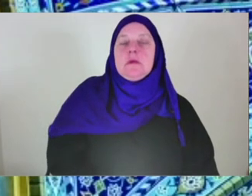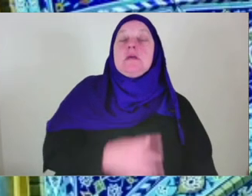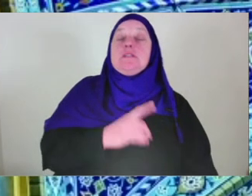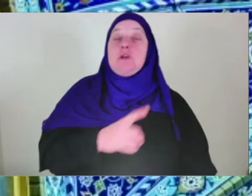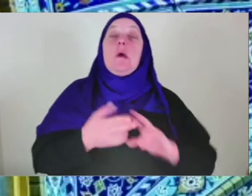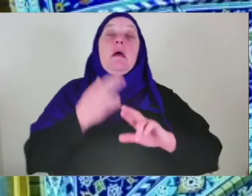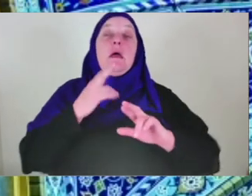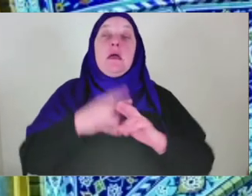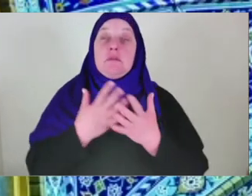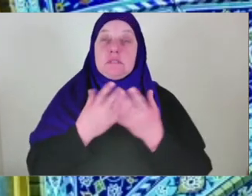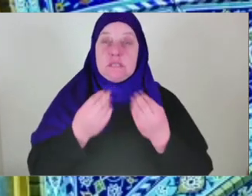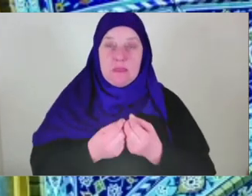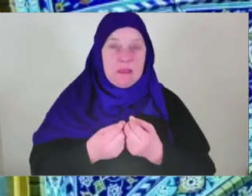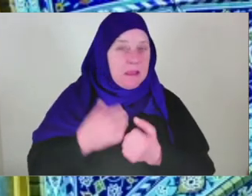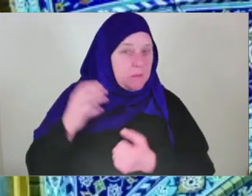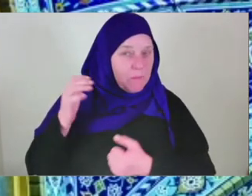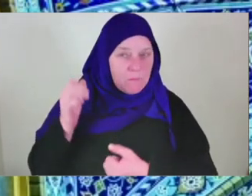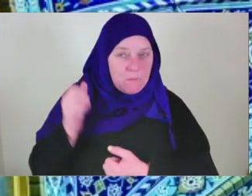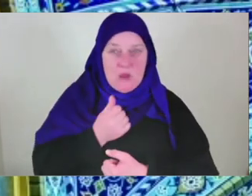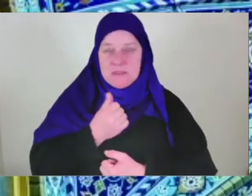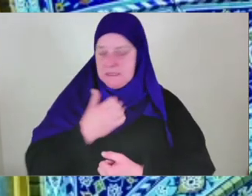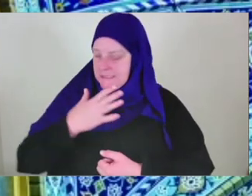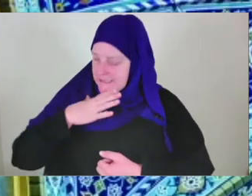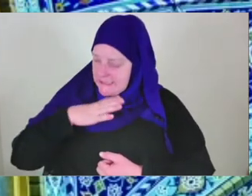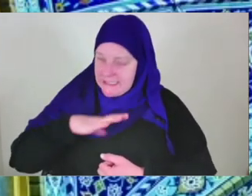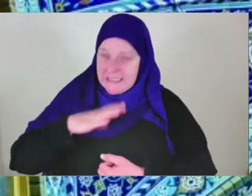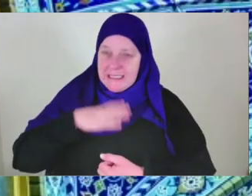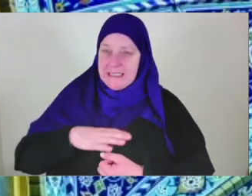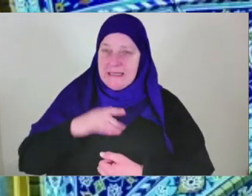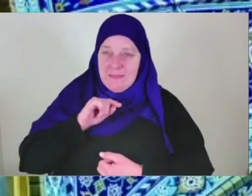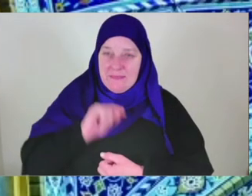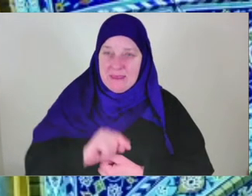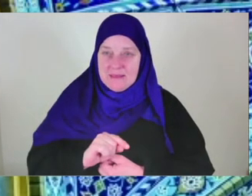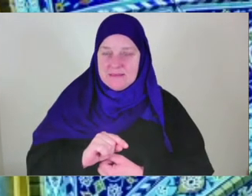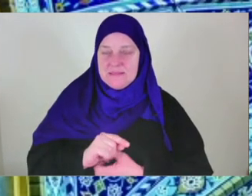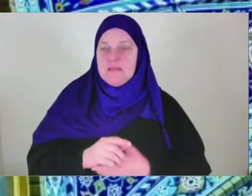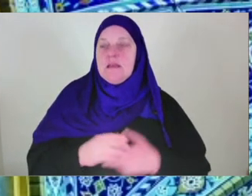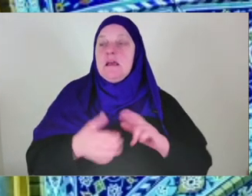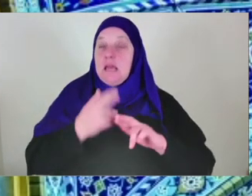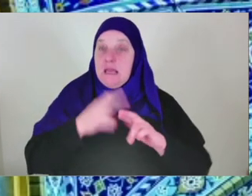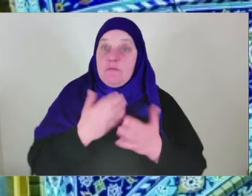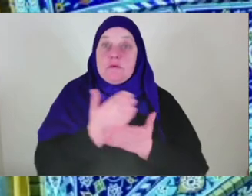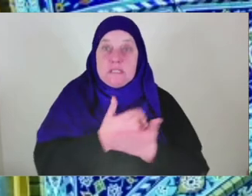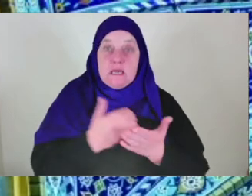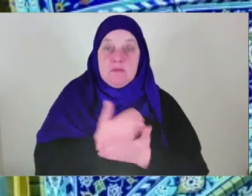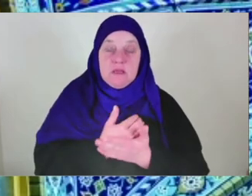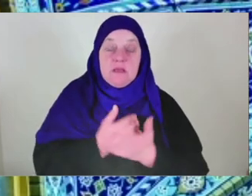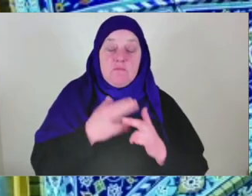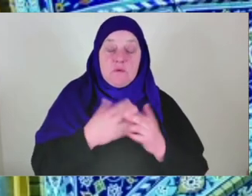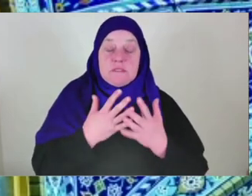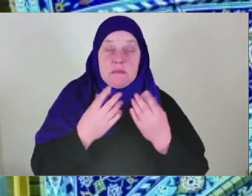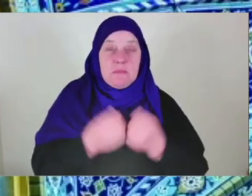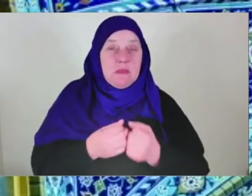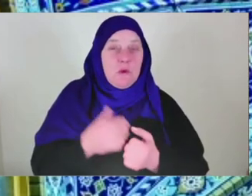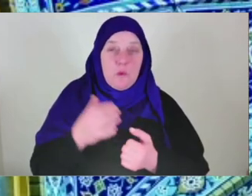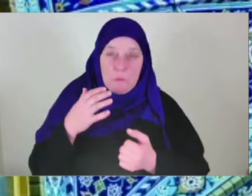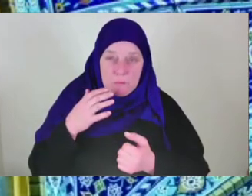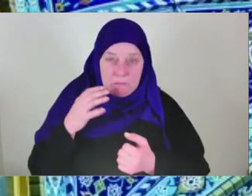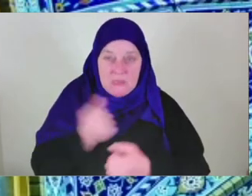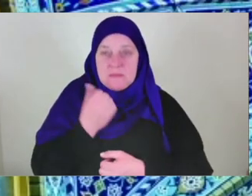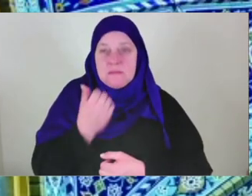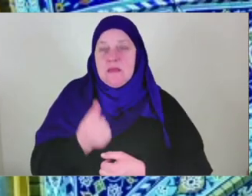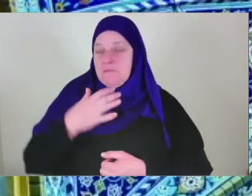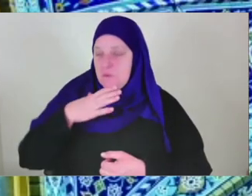necessary expense that otherwise is impossible to pay at the time of that expense, or it is not a necessary